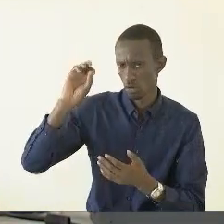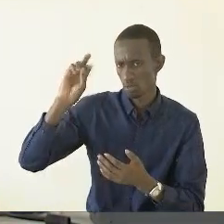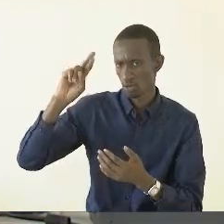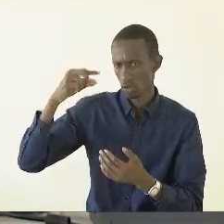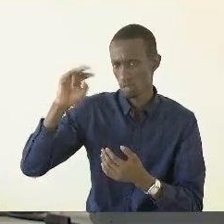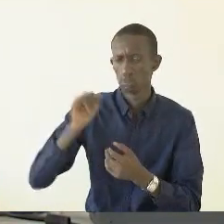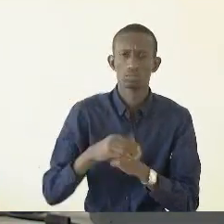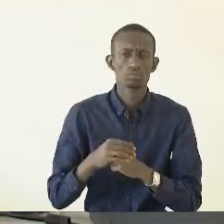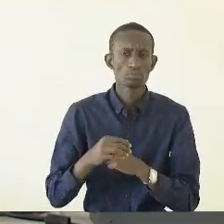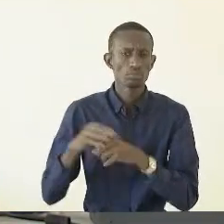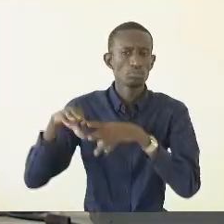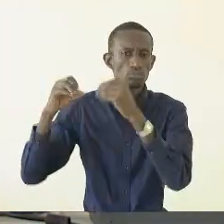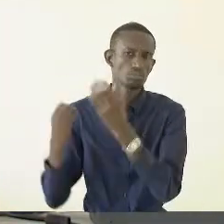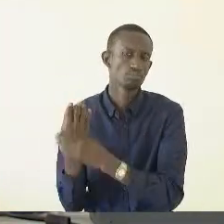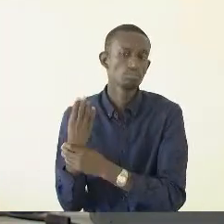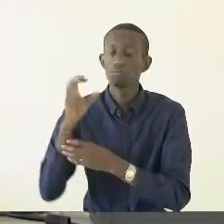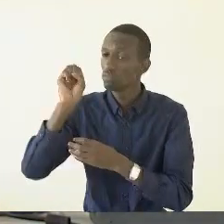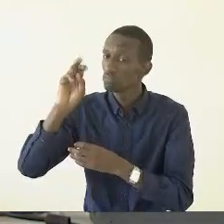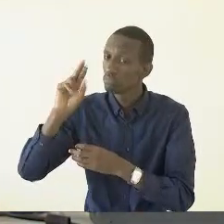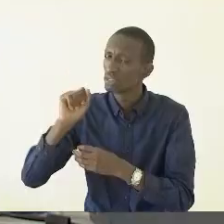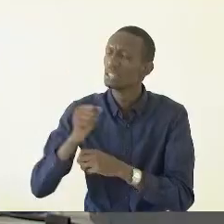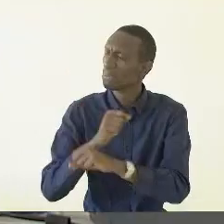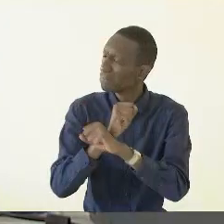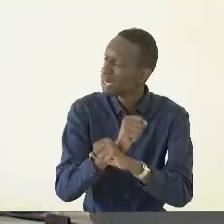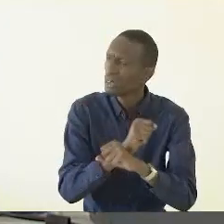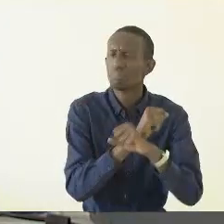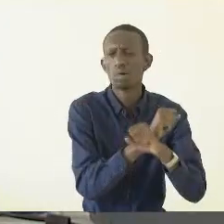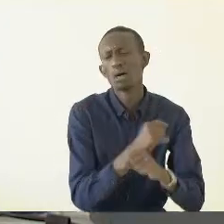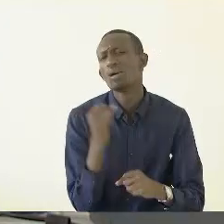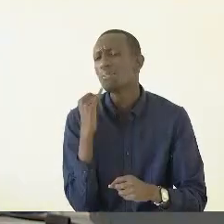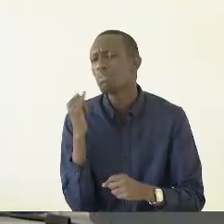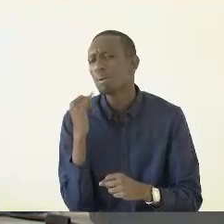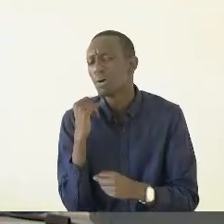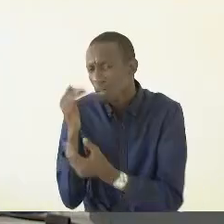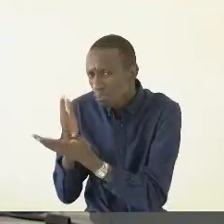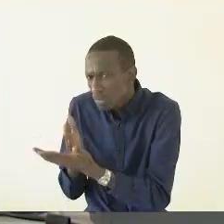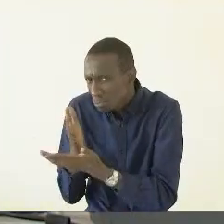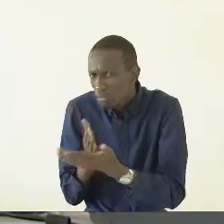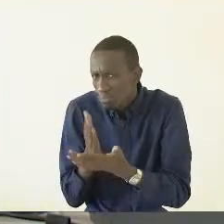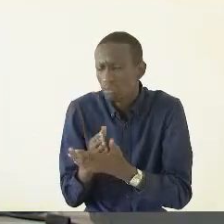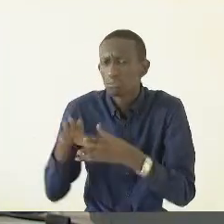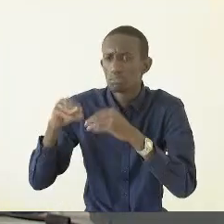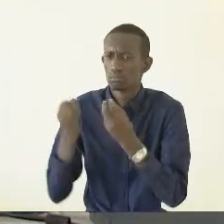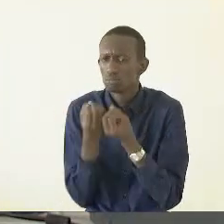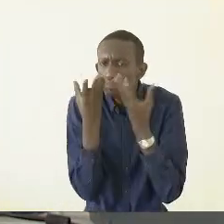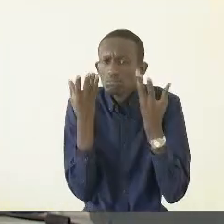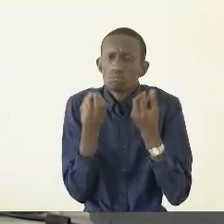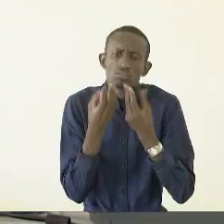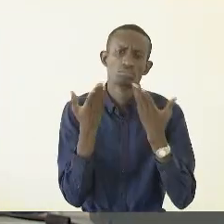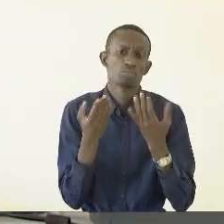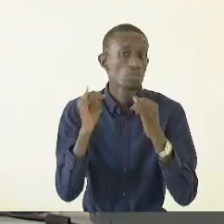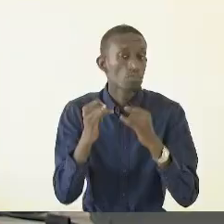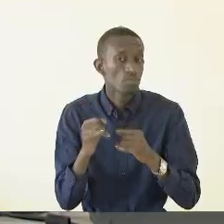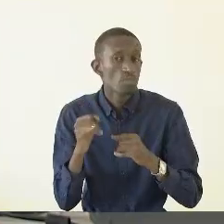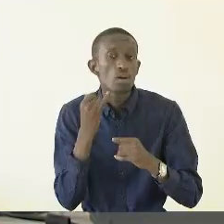Students, sepals are important. They protect young parts of the flower. That means when they are still